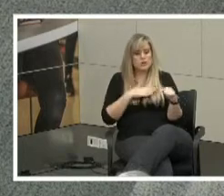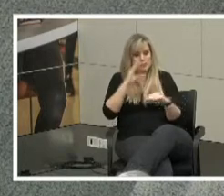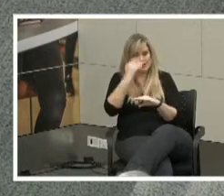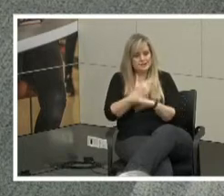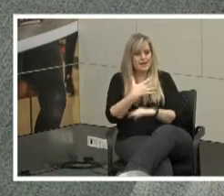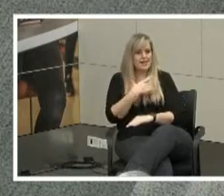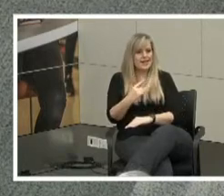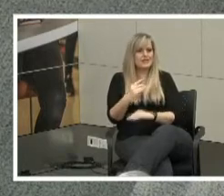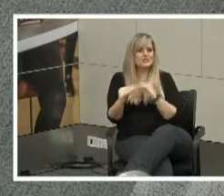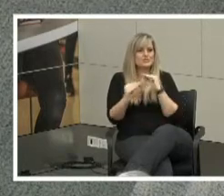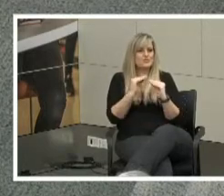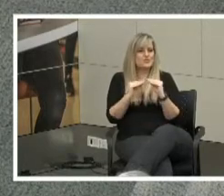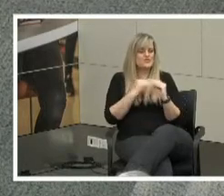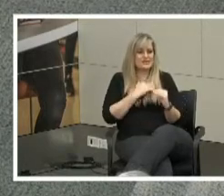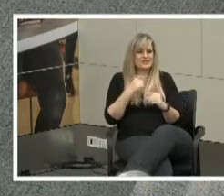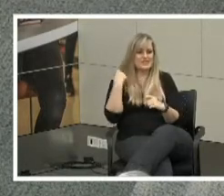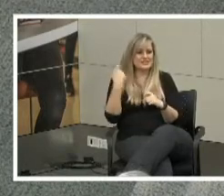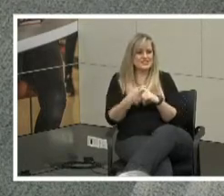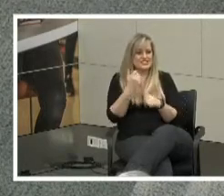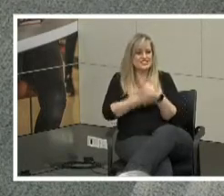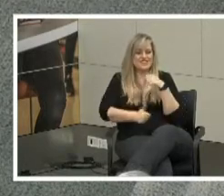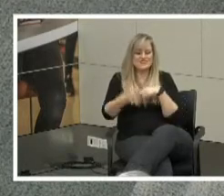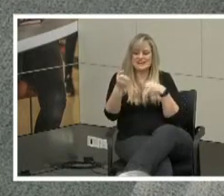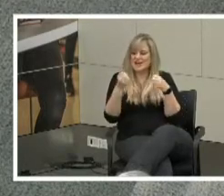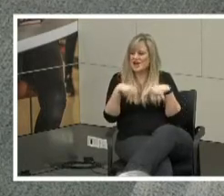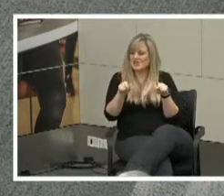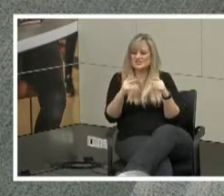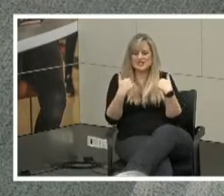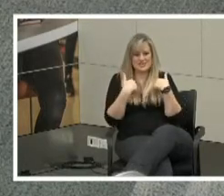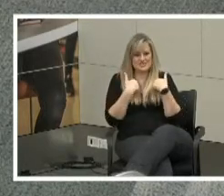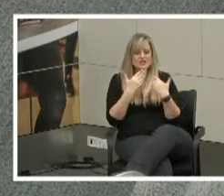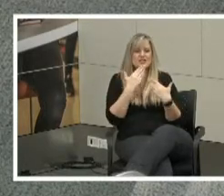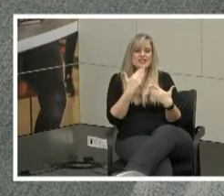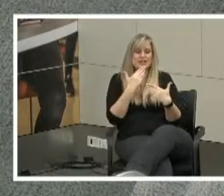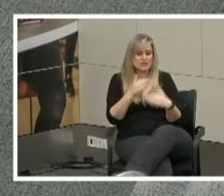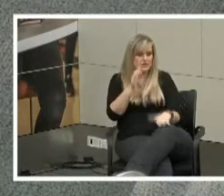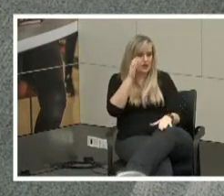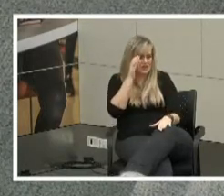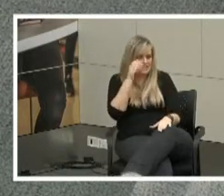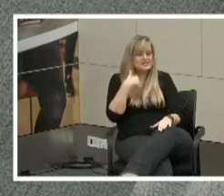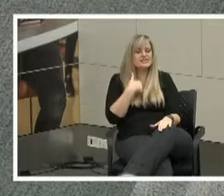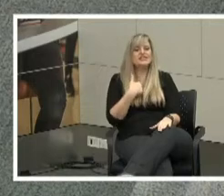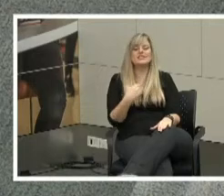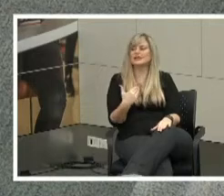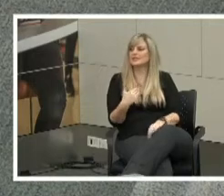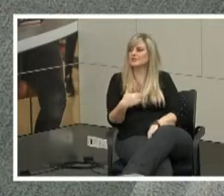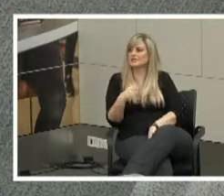to correct my Spanish every chance he gets thank you for listening